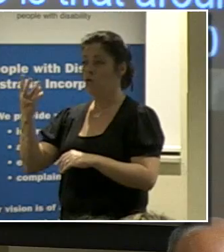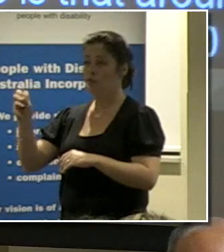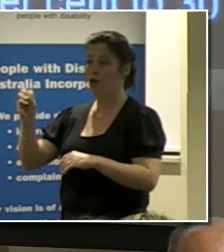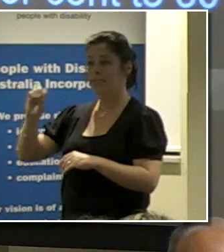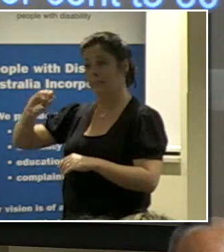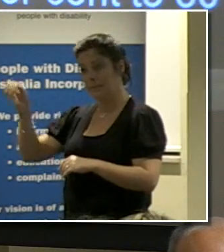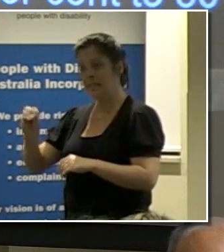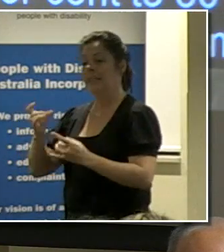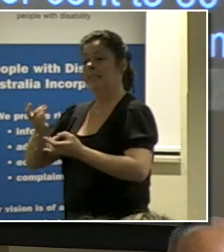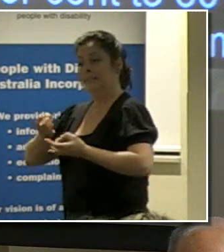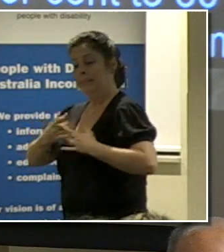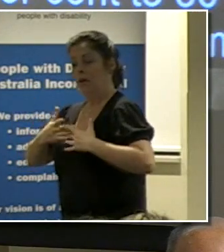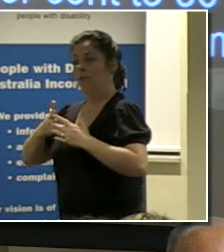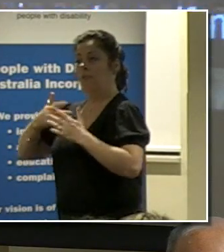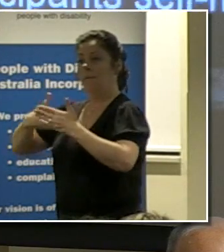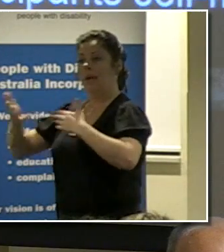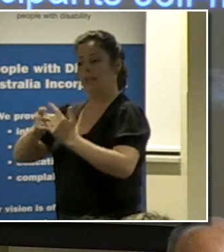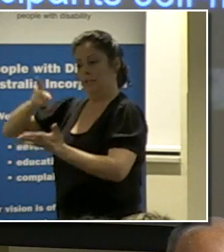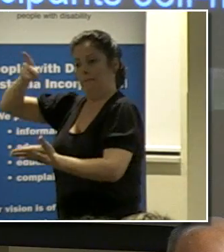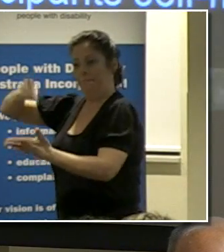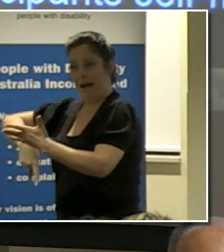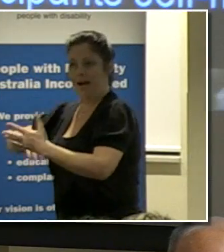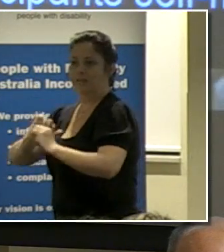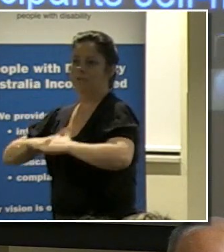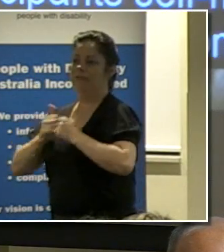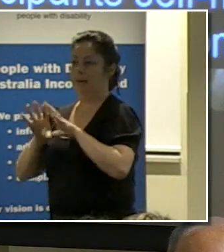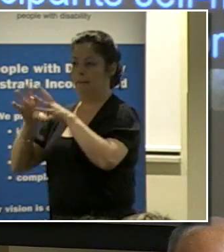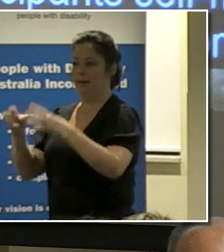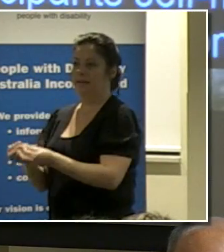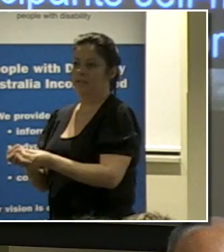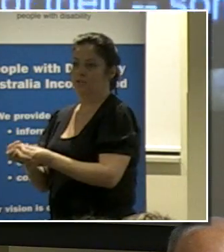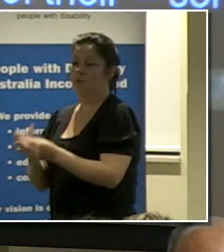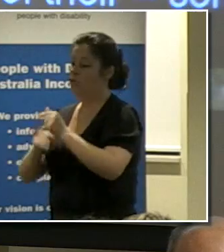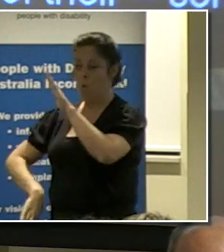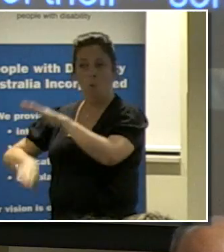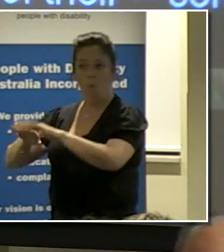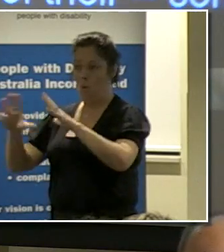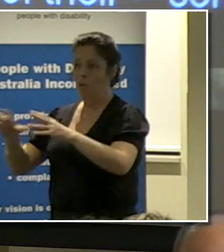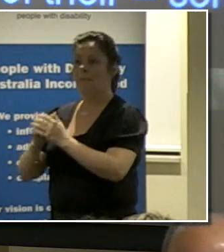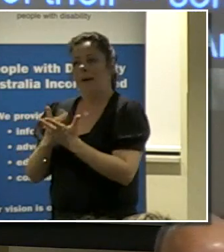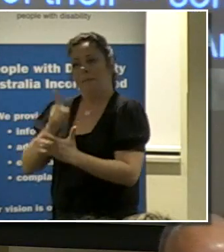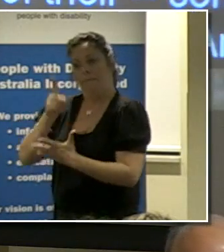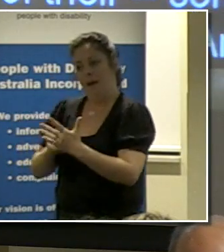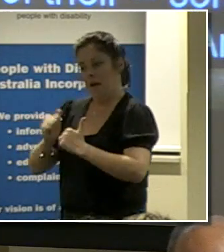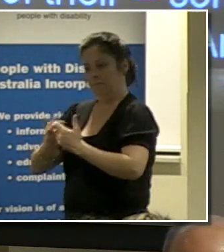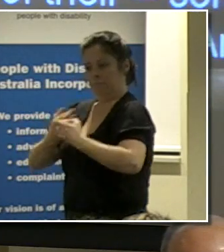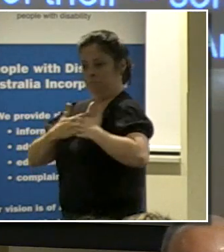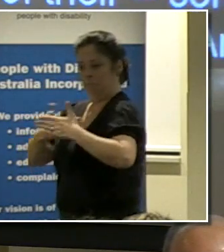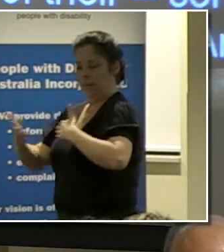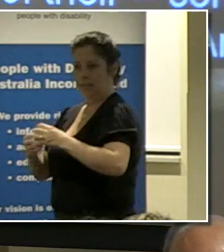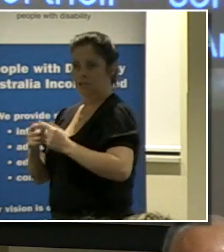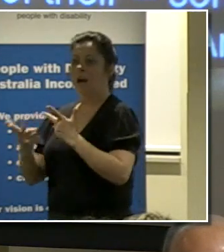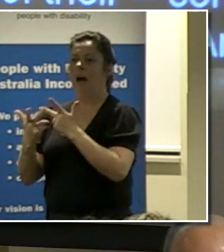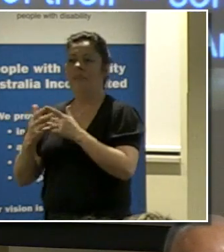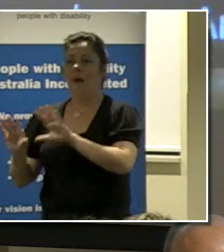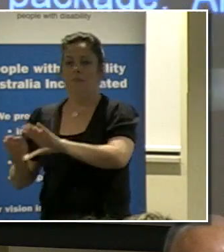self-manage some part of their package, and that is at the largest